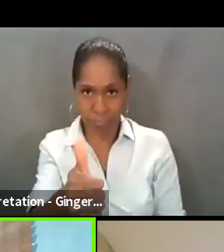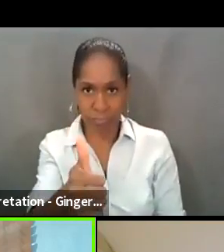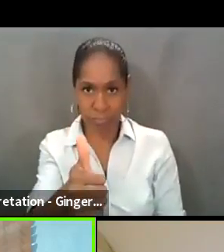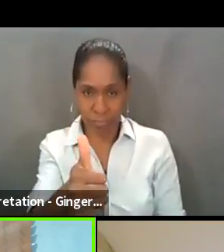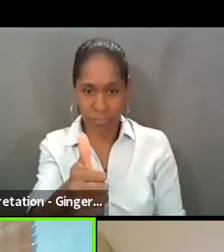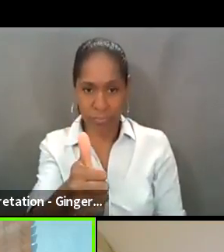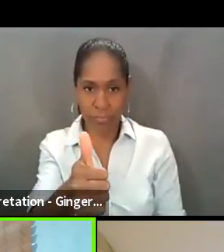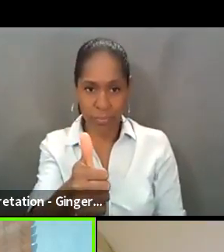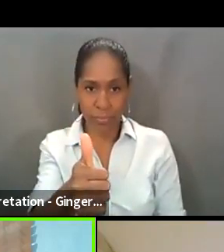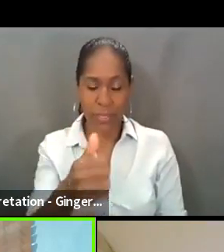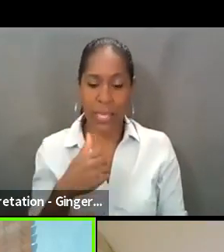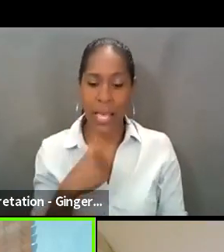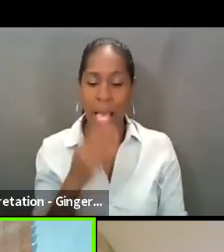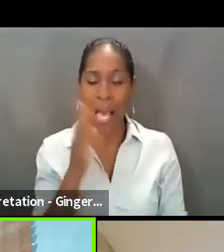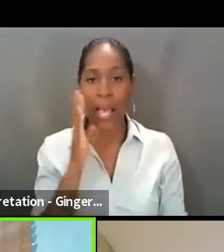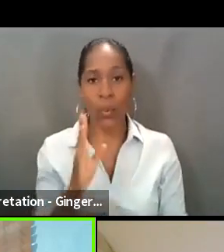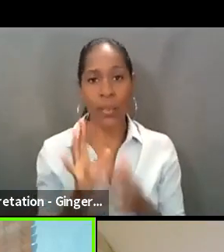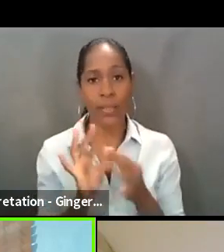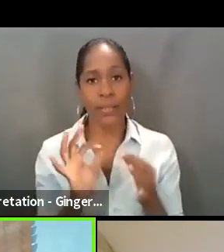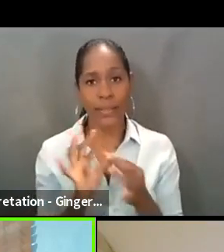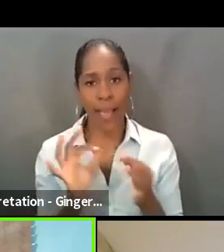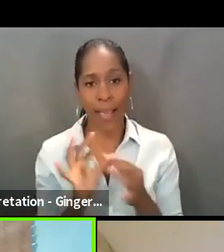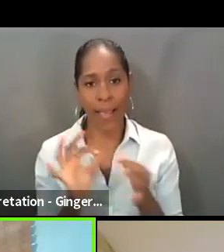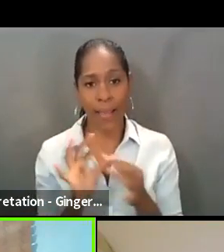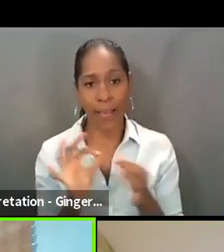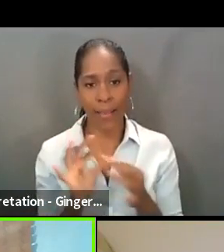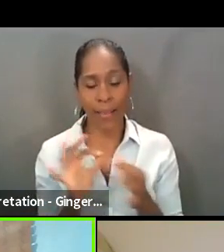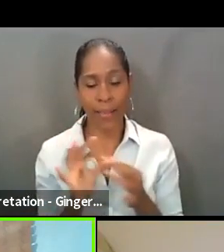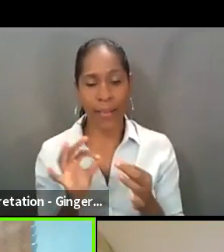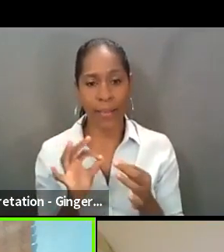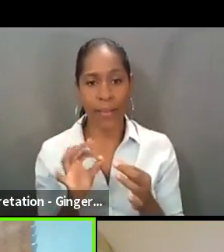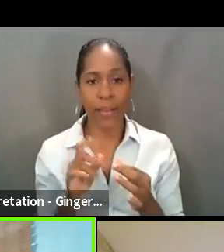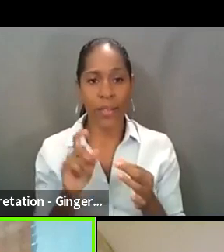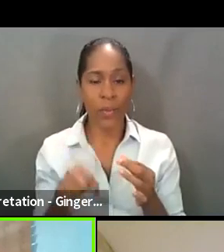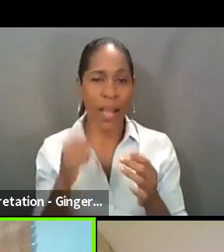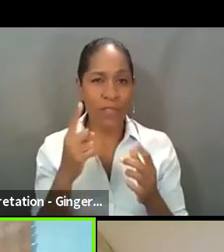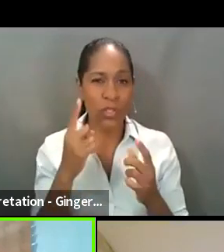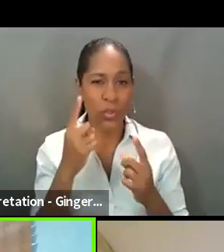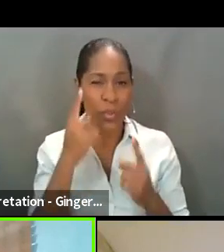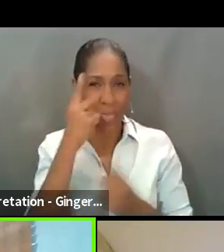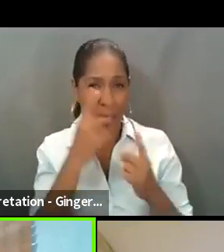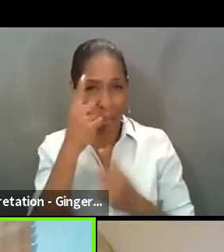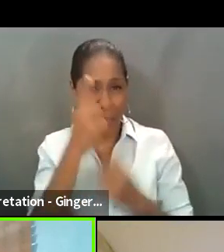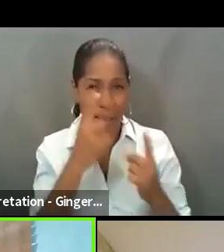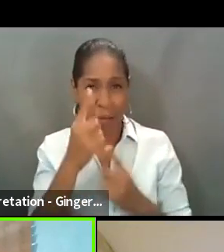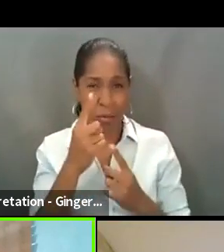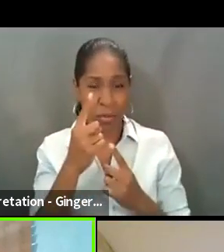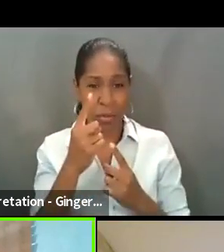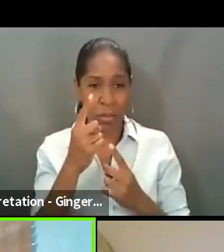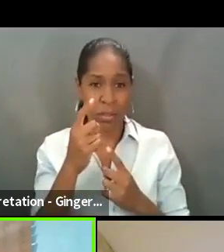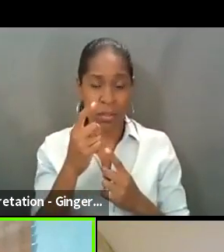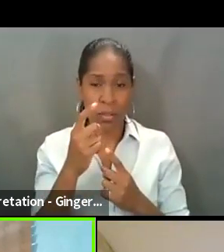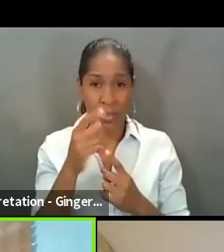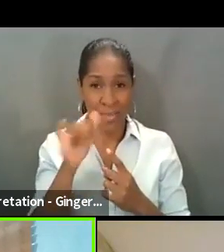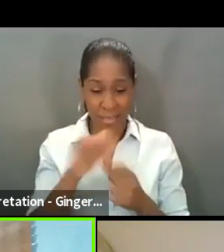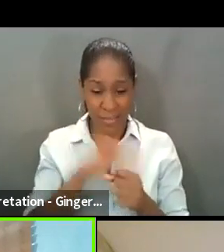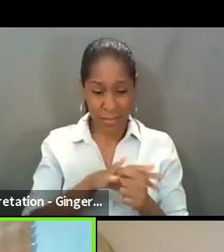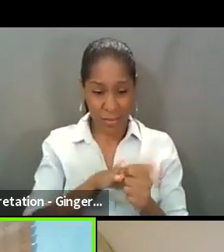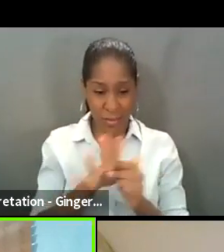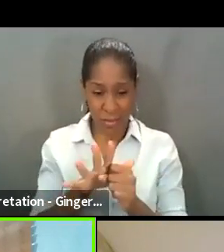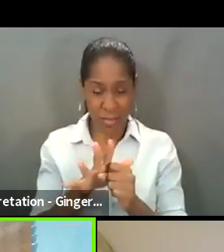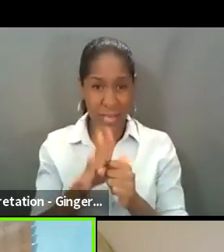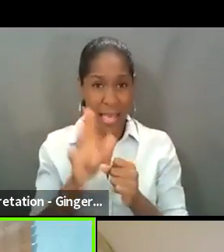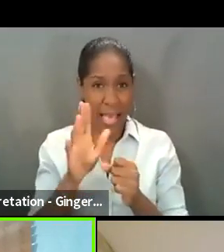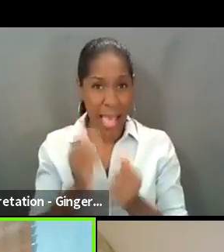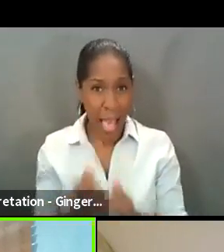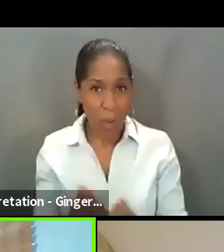I will say, we need to think about all the devastating effects that the pandemic has had in our world,